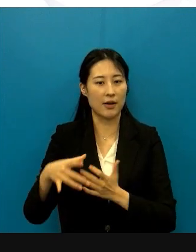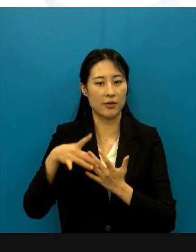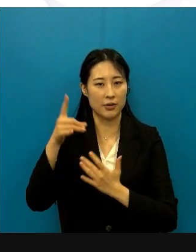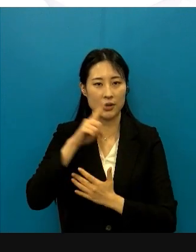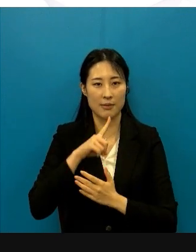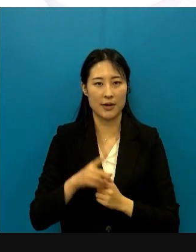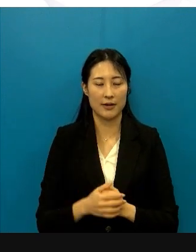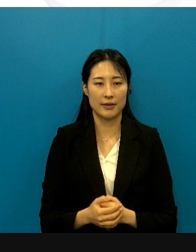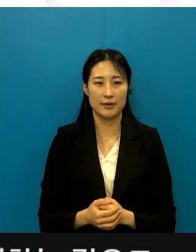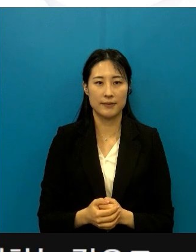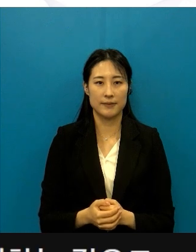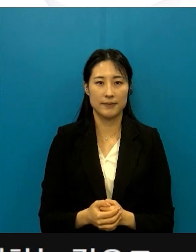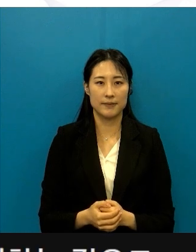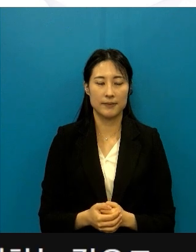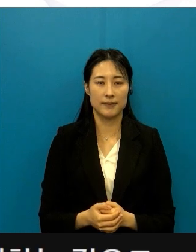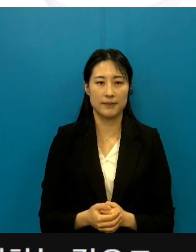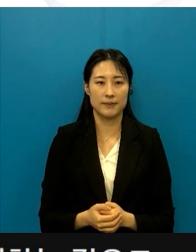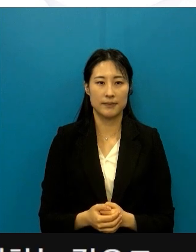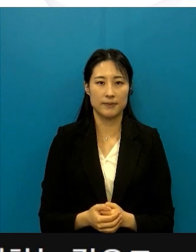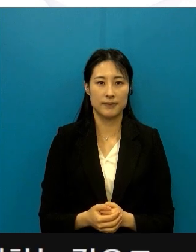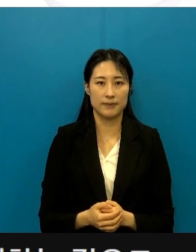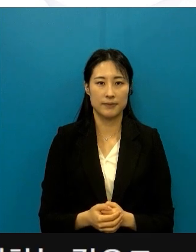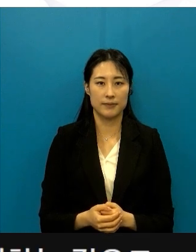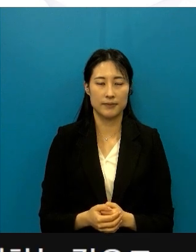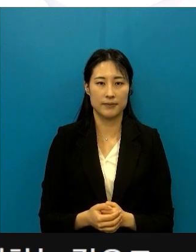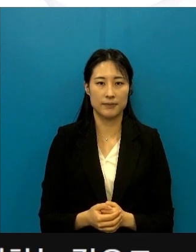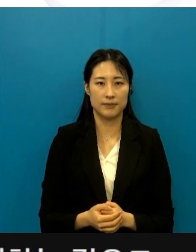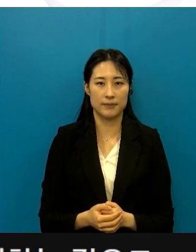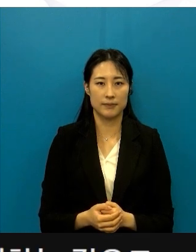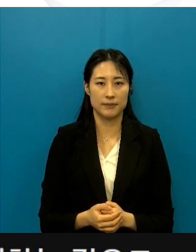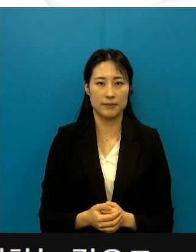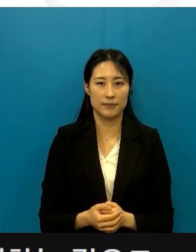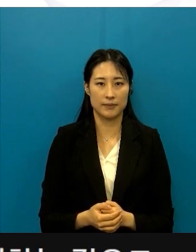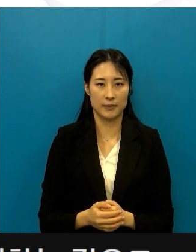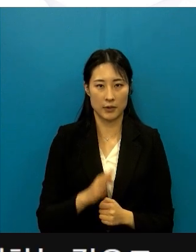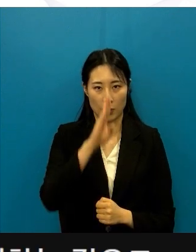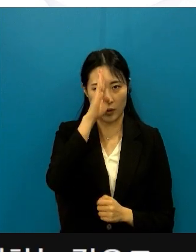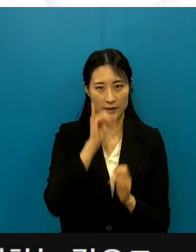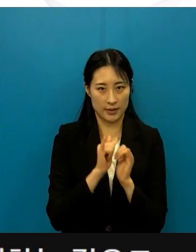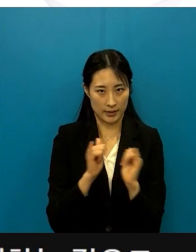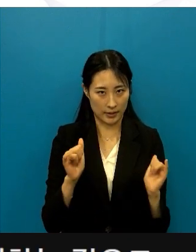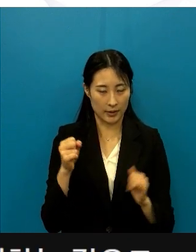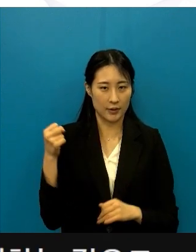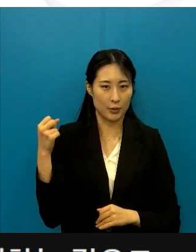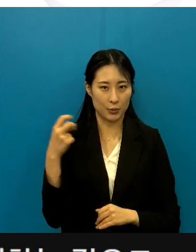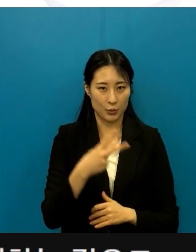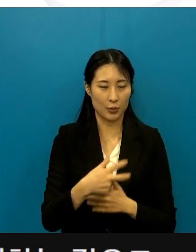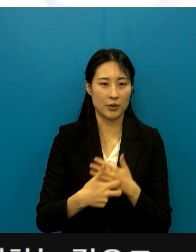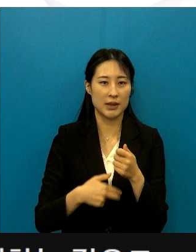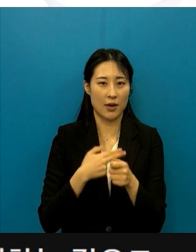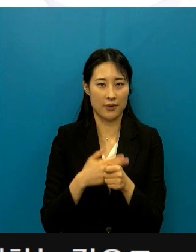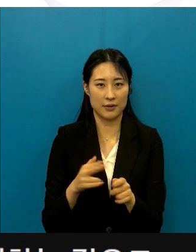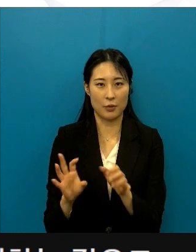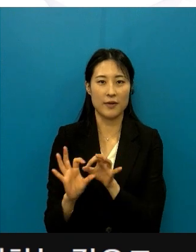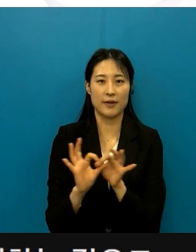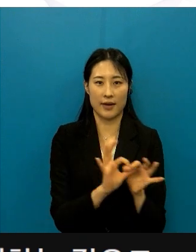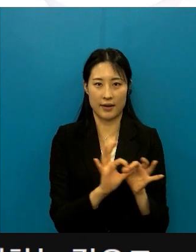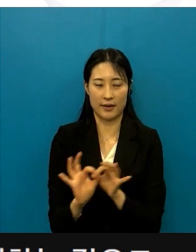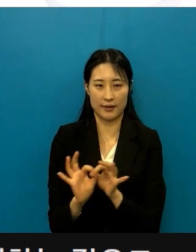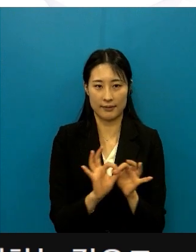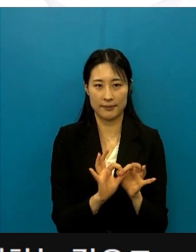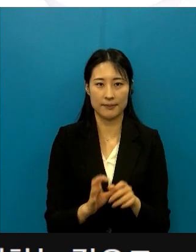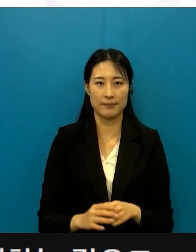patient situation is terrible, unbearable. So they are willing to